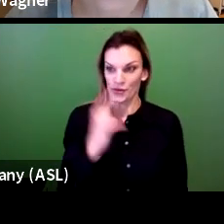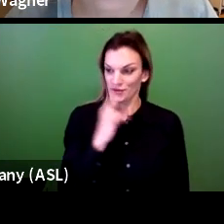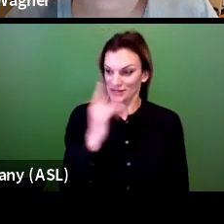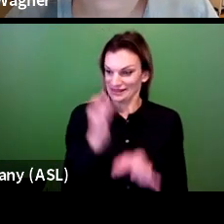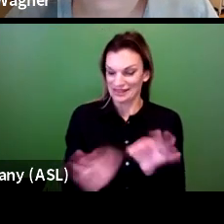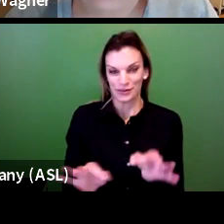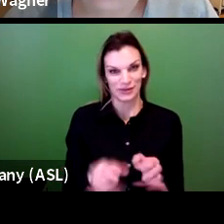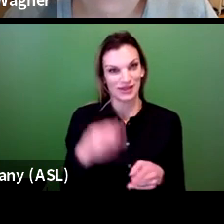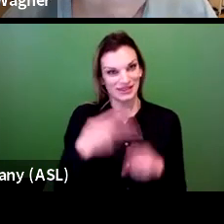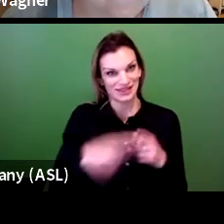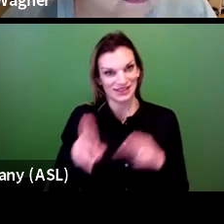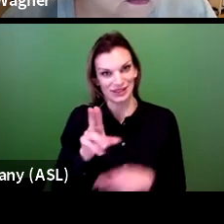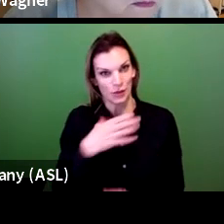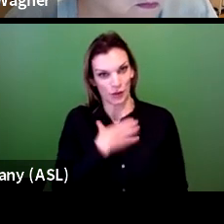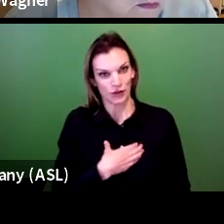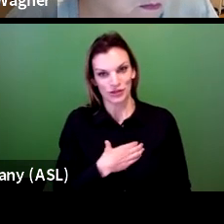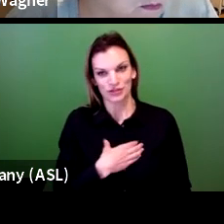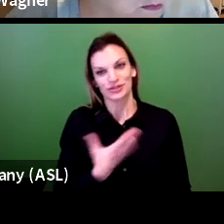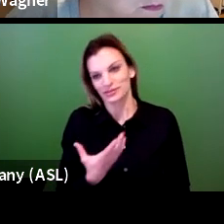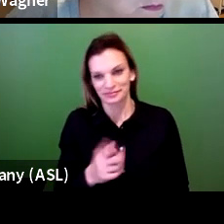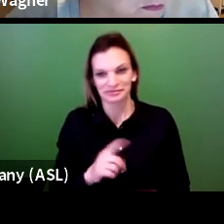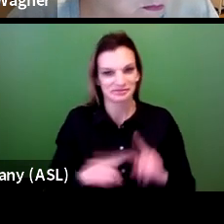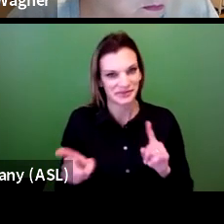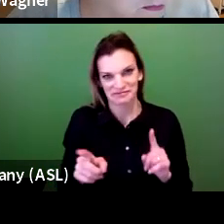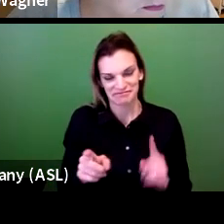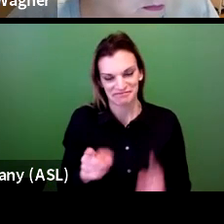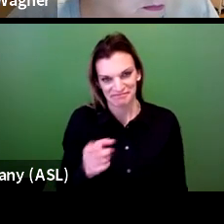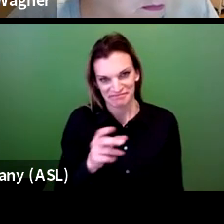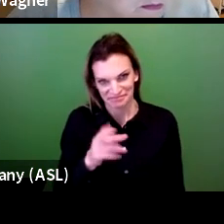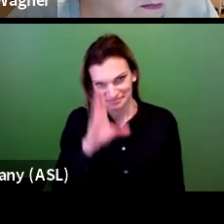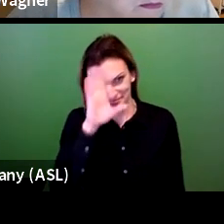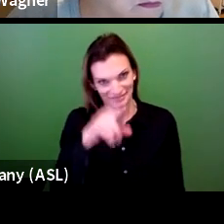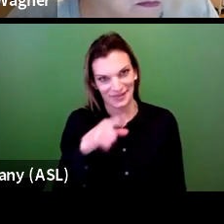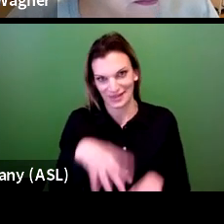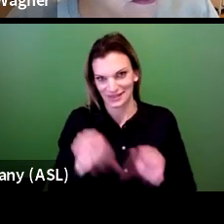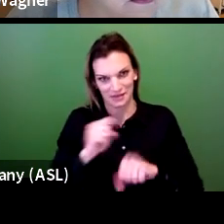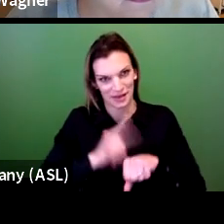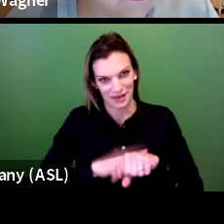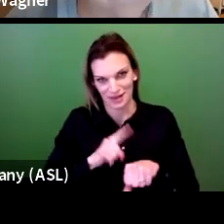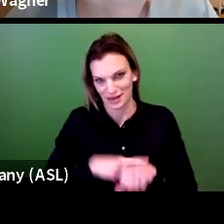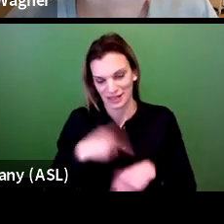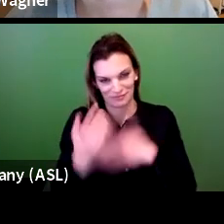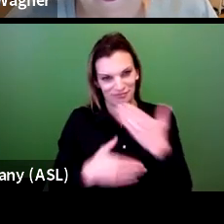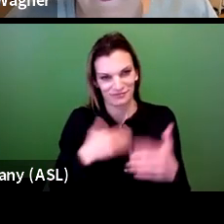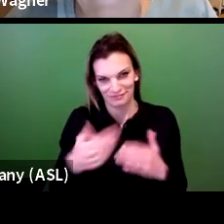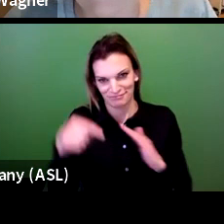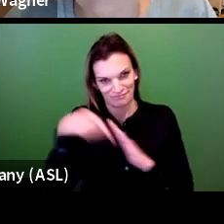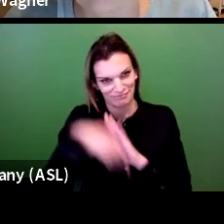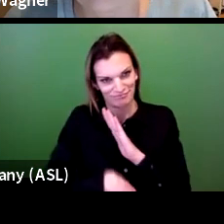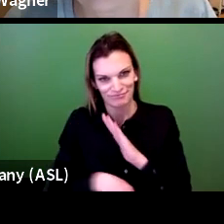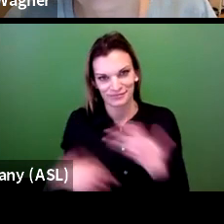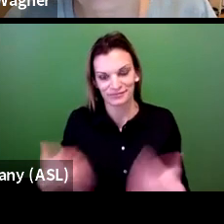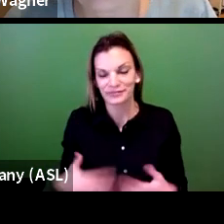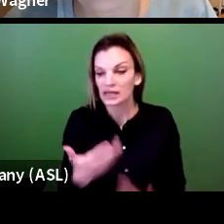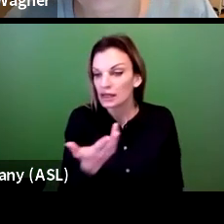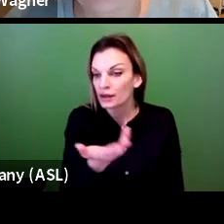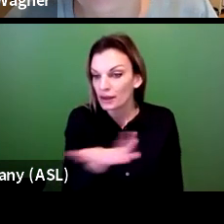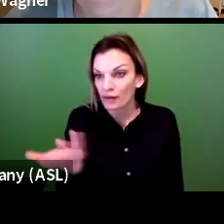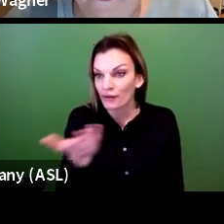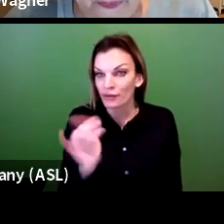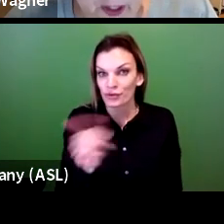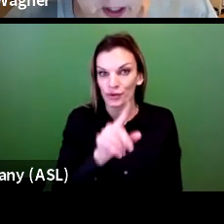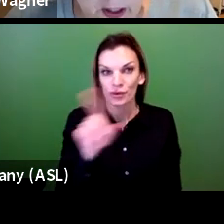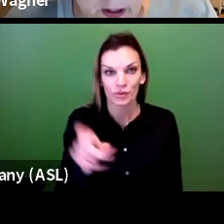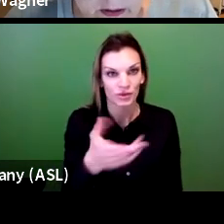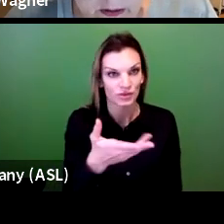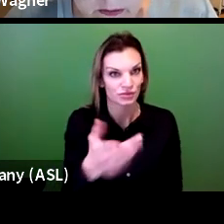20 minutes of meeting, that would be remarkable. It usually doesn't happen that way. Anybody have any other questions on either